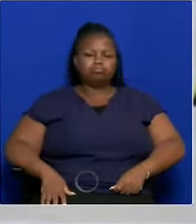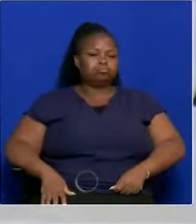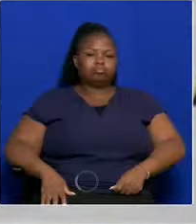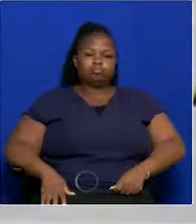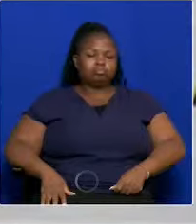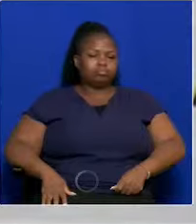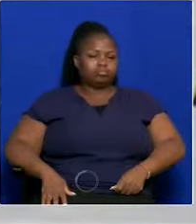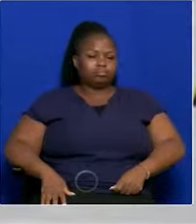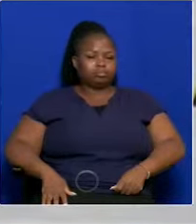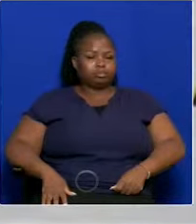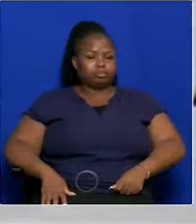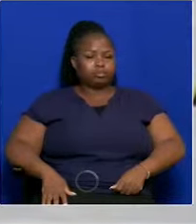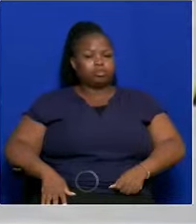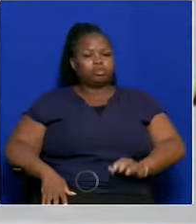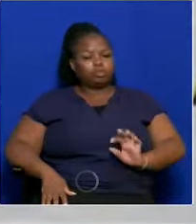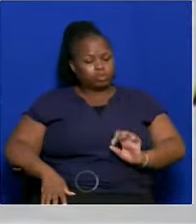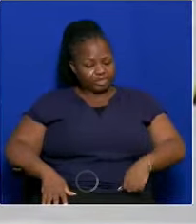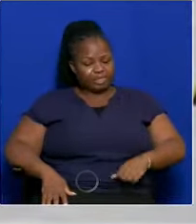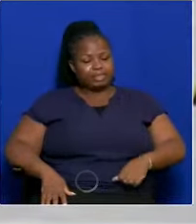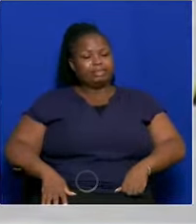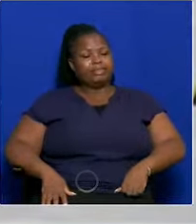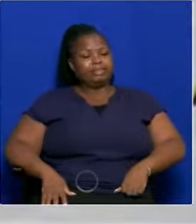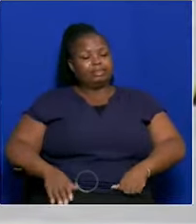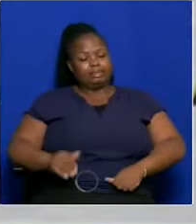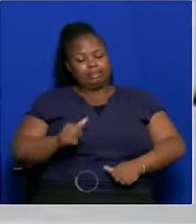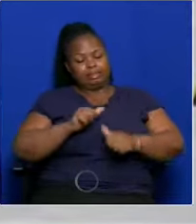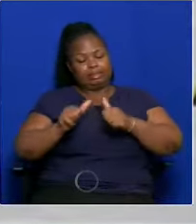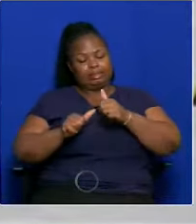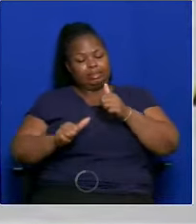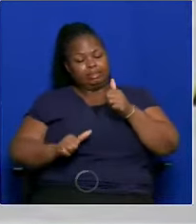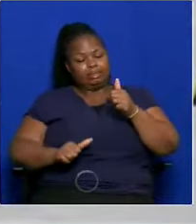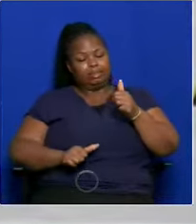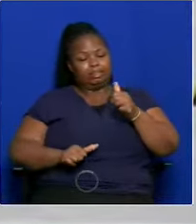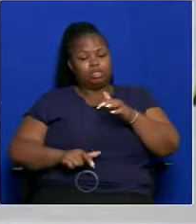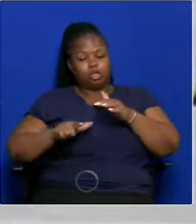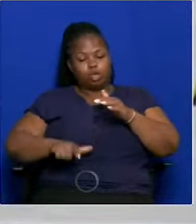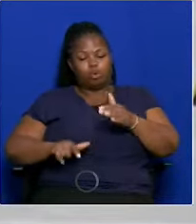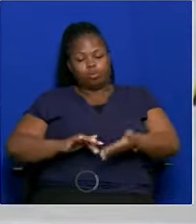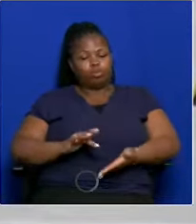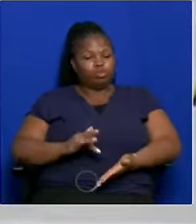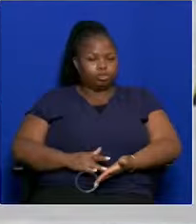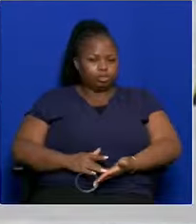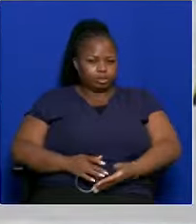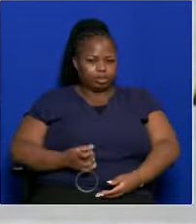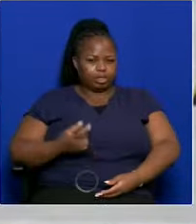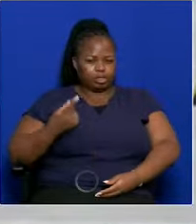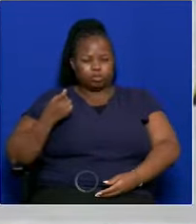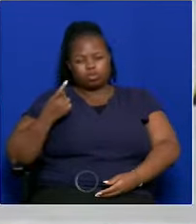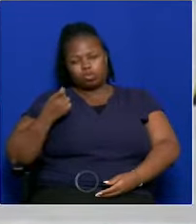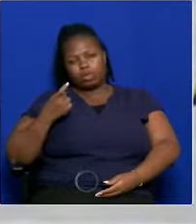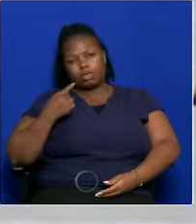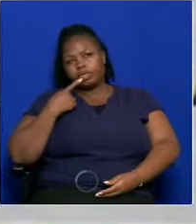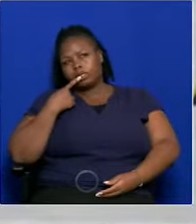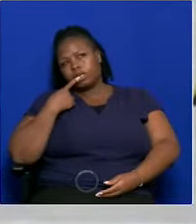yes, he's junior. The only one where I have seen